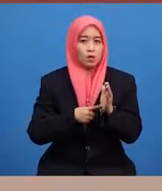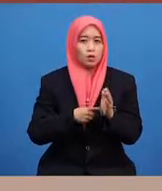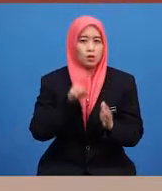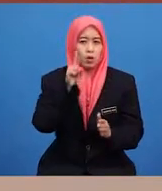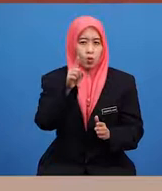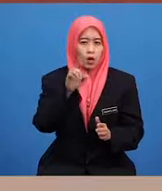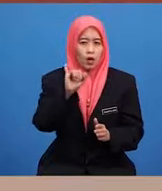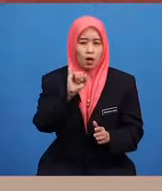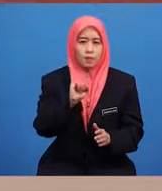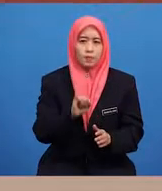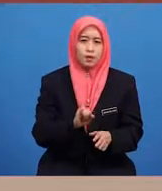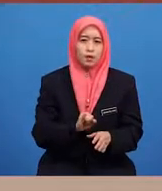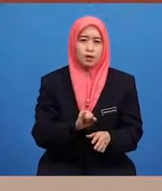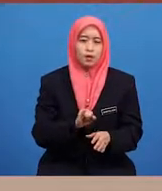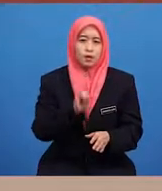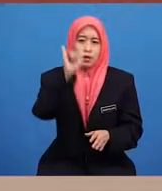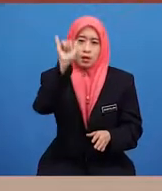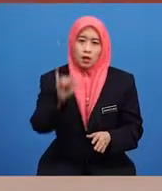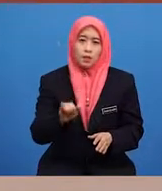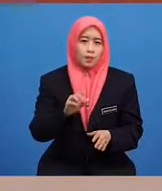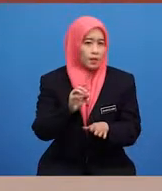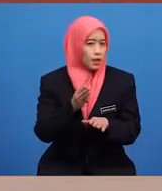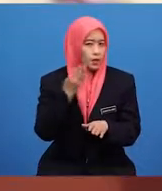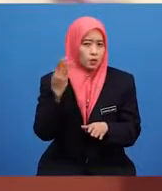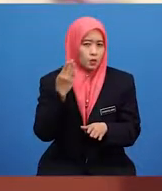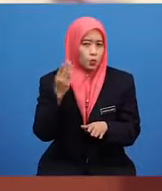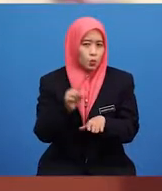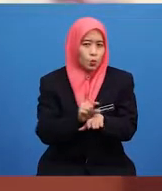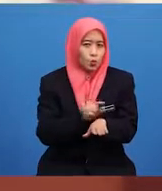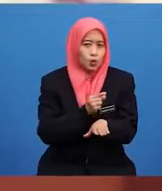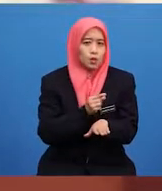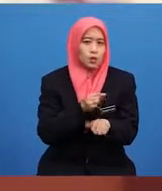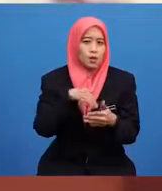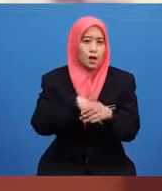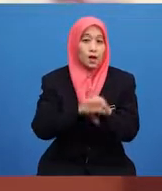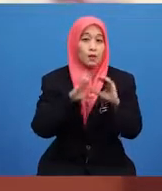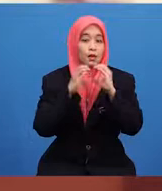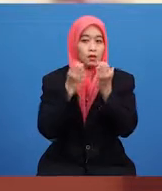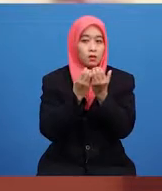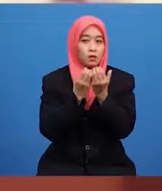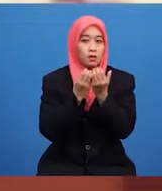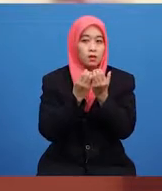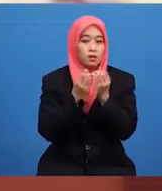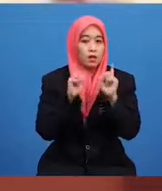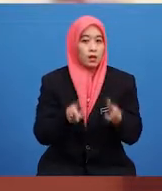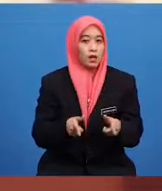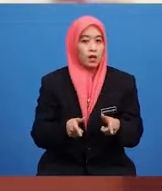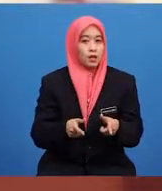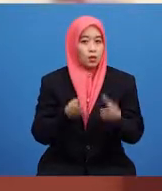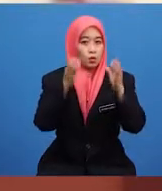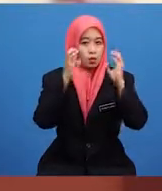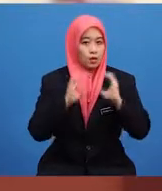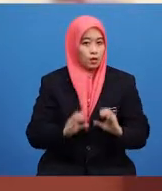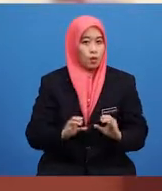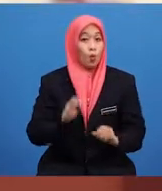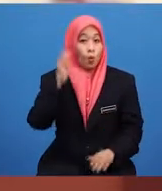usually use in the classroom. Let me try again. Oh, I know, I